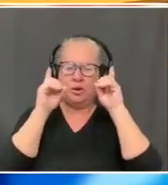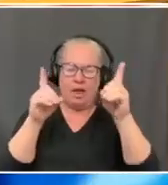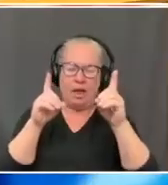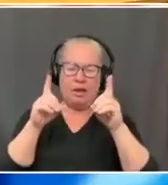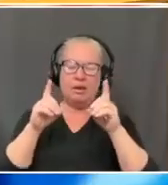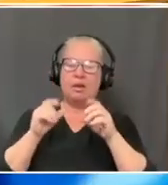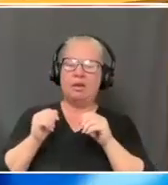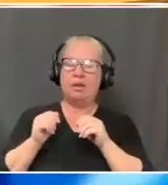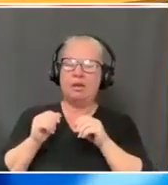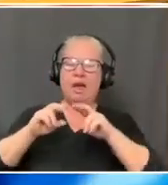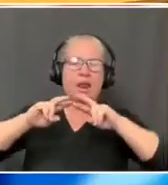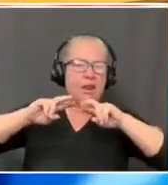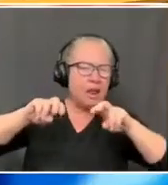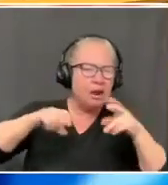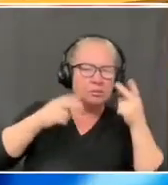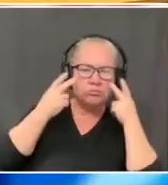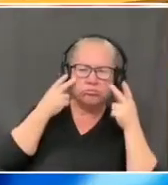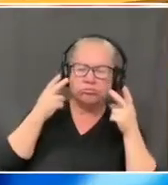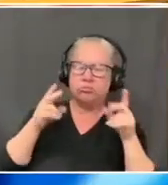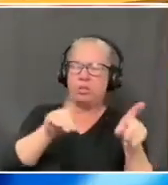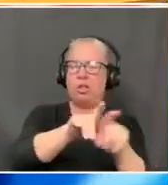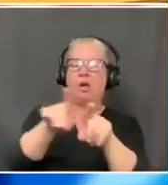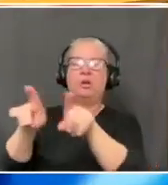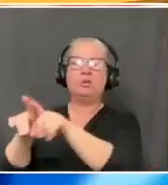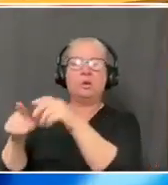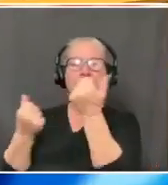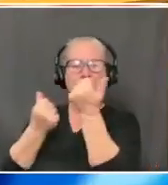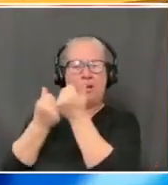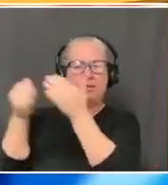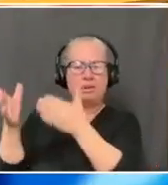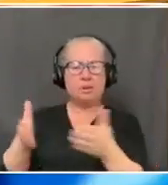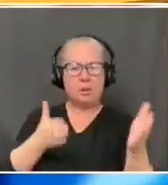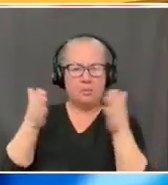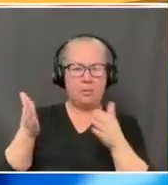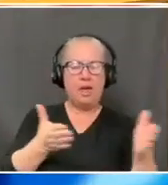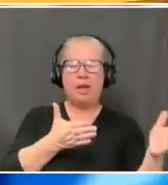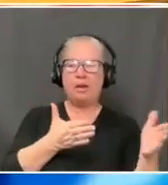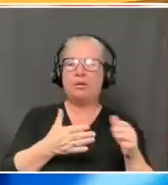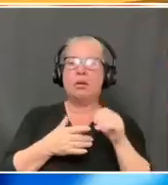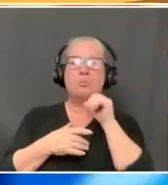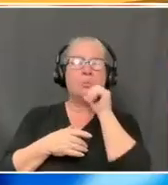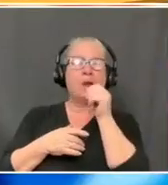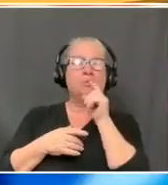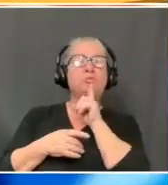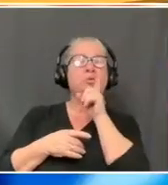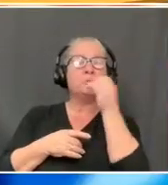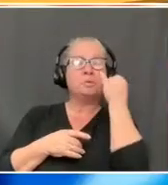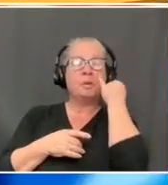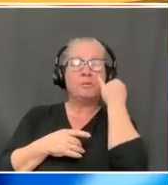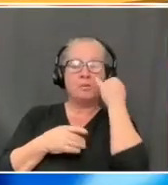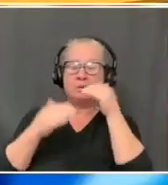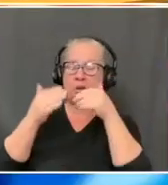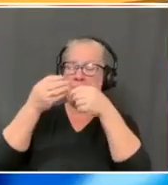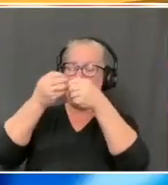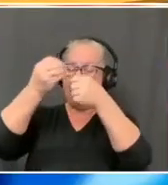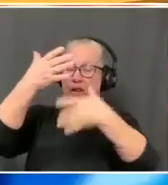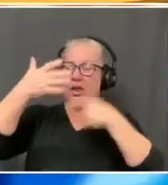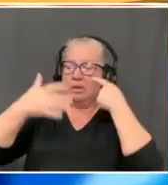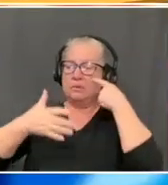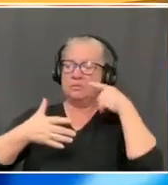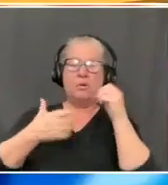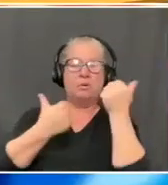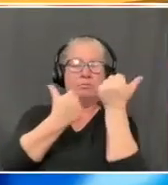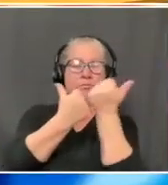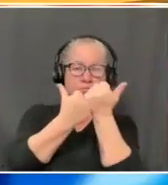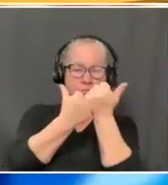also like an advocacy plan, because I don't know if it was in the advocacy priority list, and that's something that we should make it a